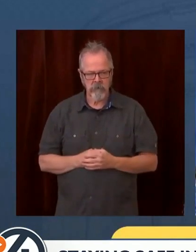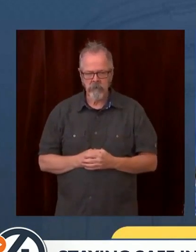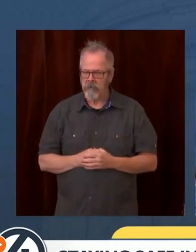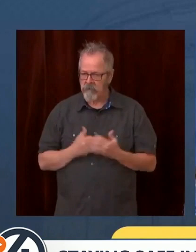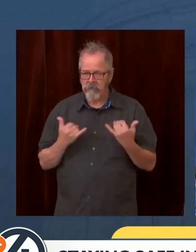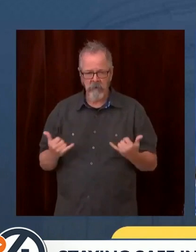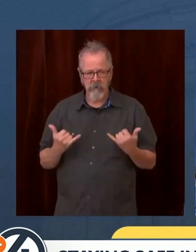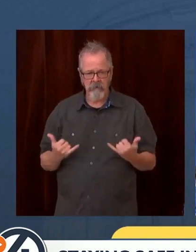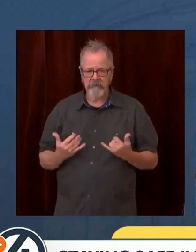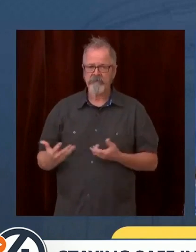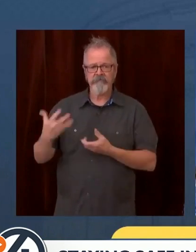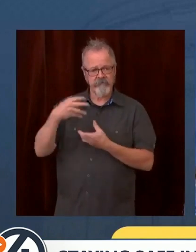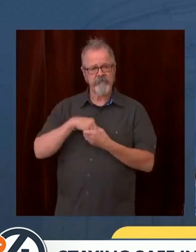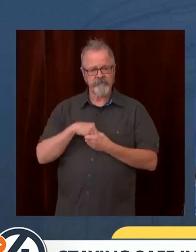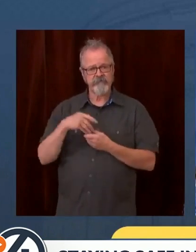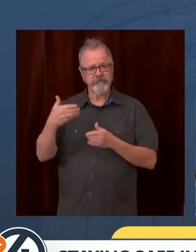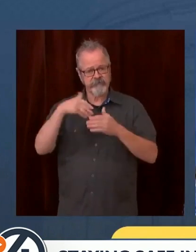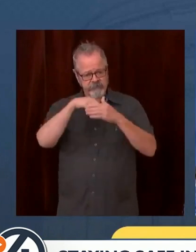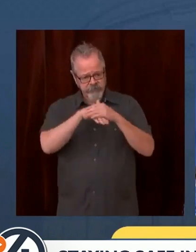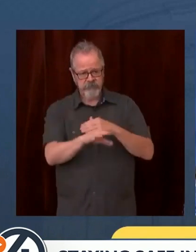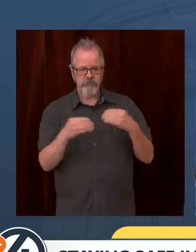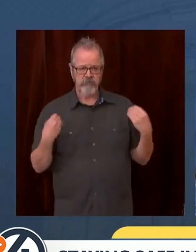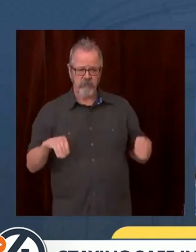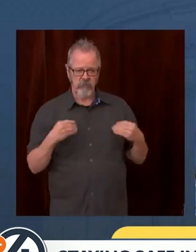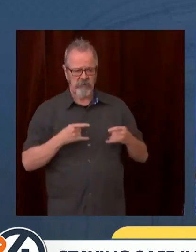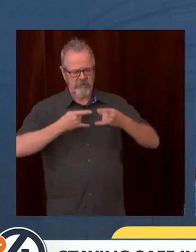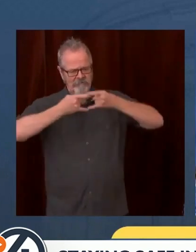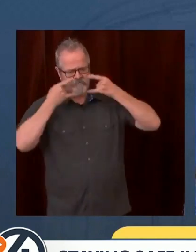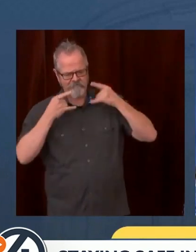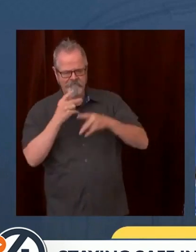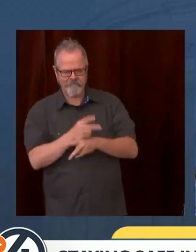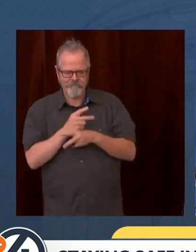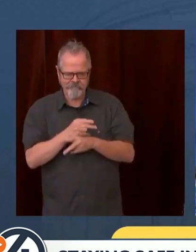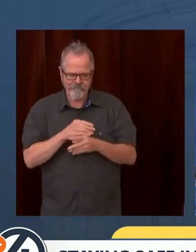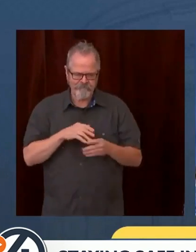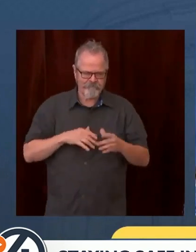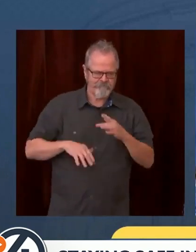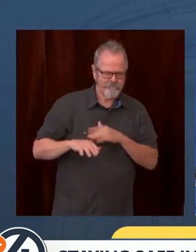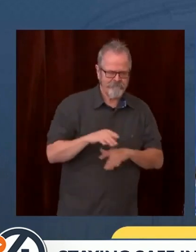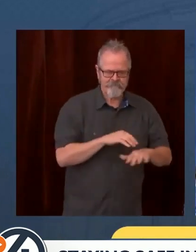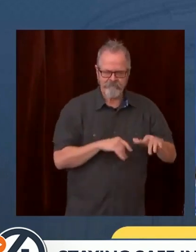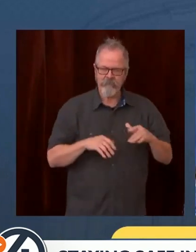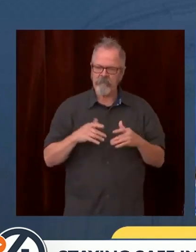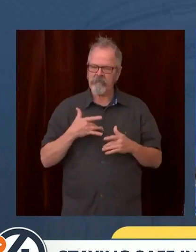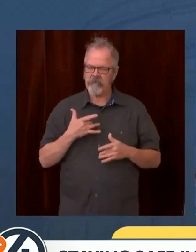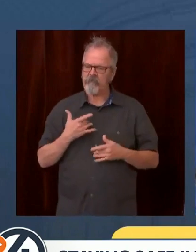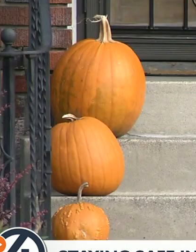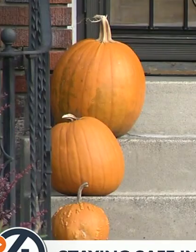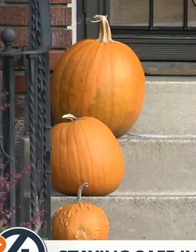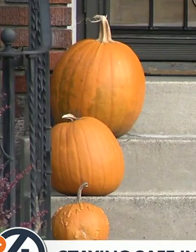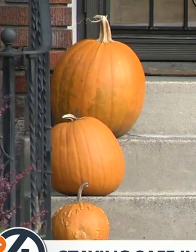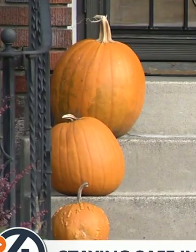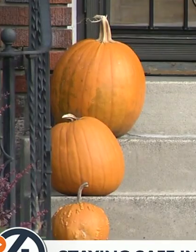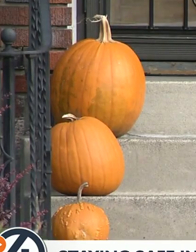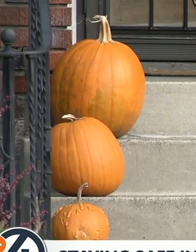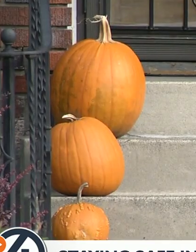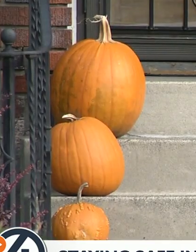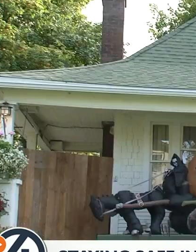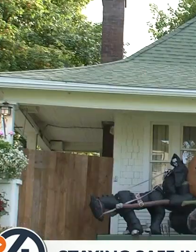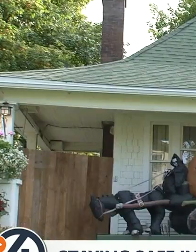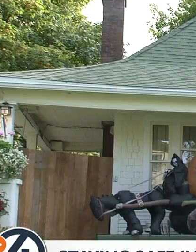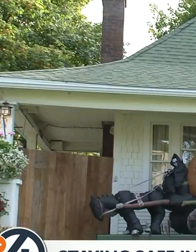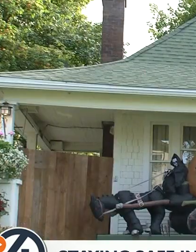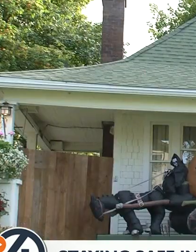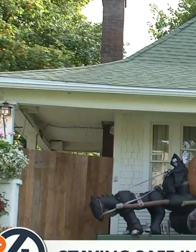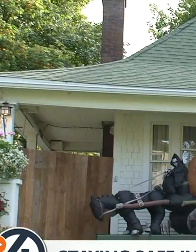level of thoughtfulness when we're in our homes with our friends. We just have to lift our games. Time to lift our game,